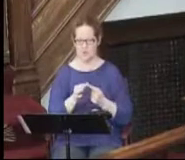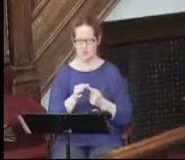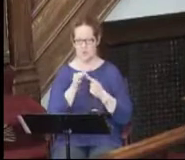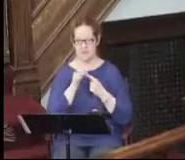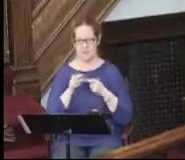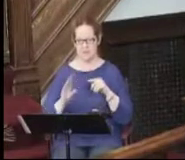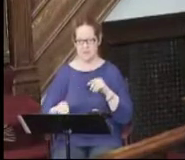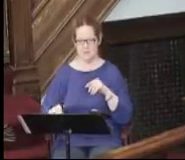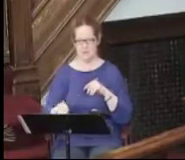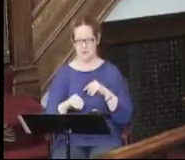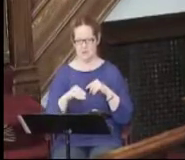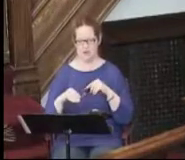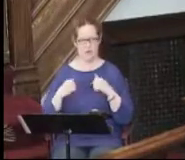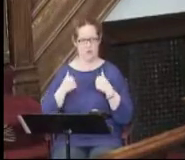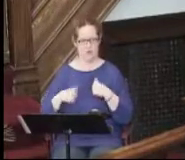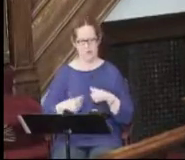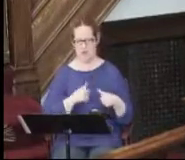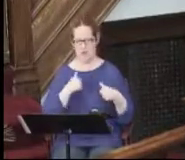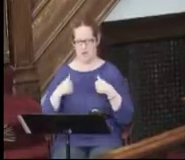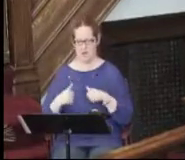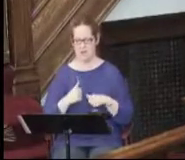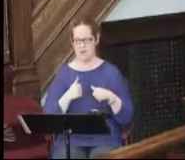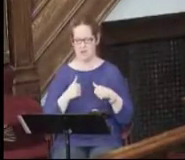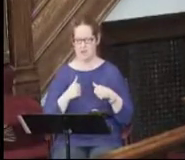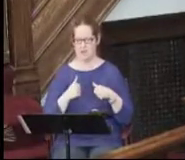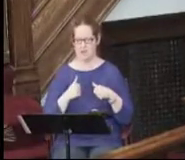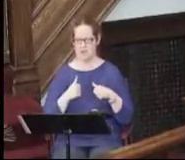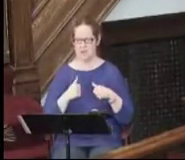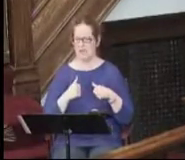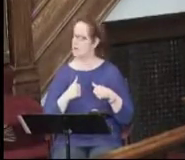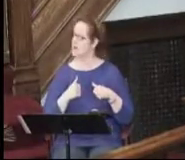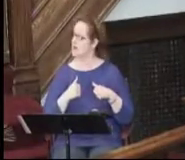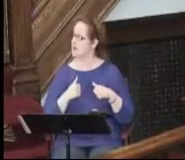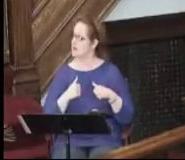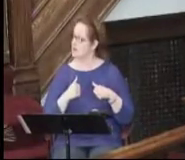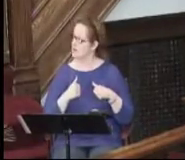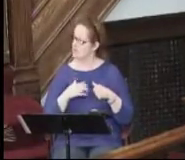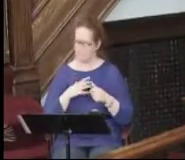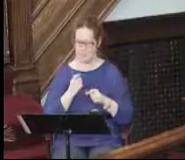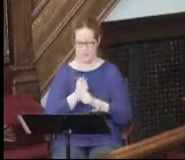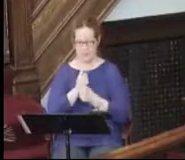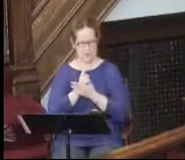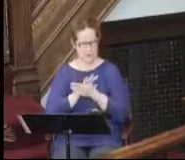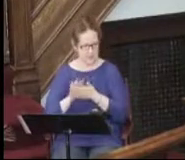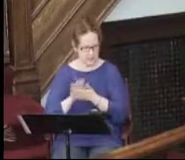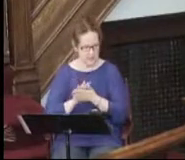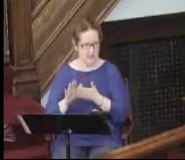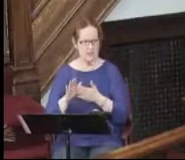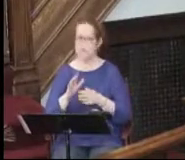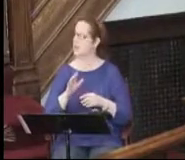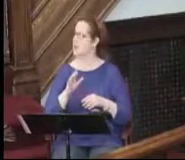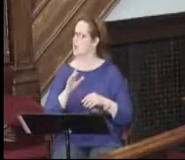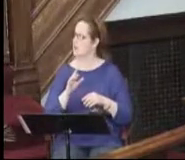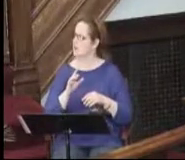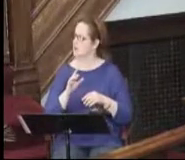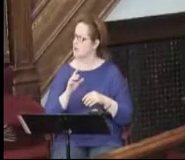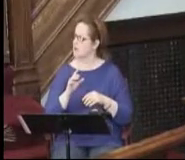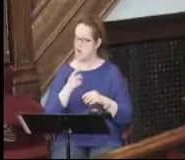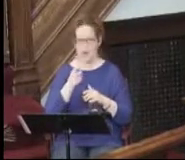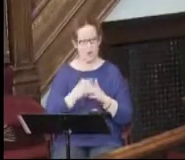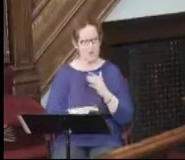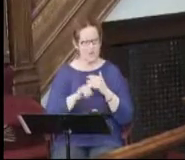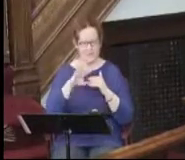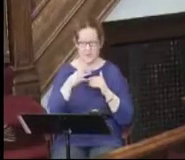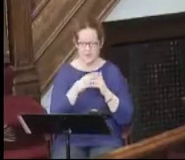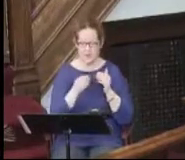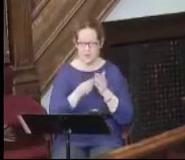sponge to bath to make sure that you're ready in terms of your cleanliness and not bringing any diseases in. And it costs